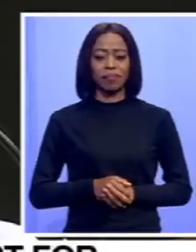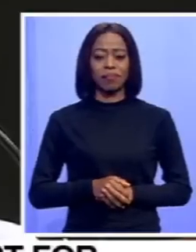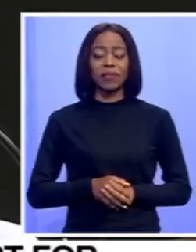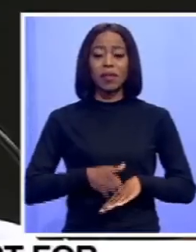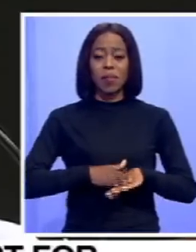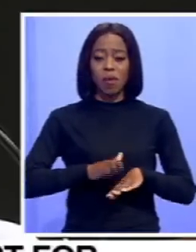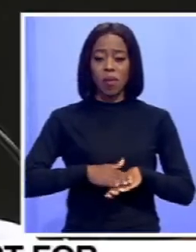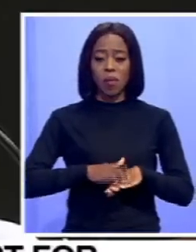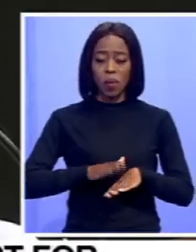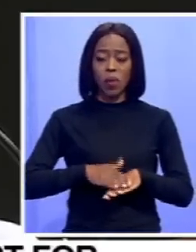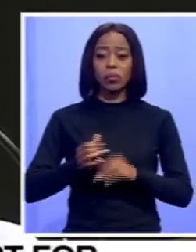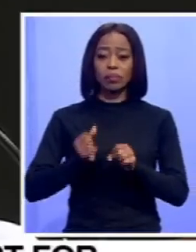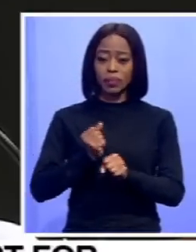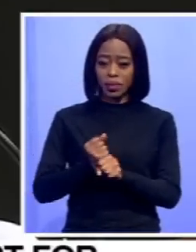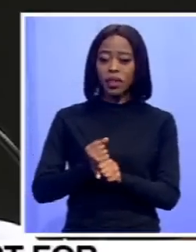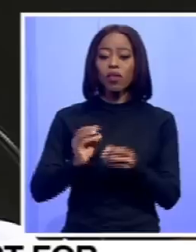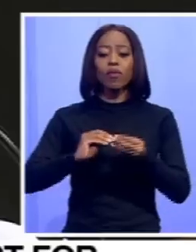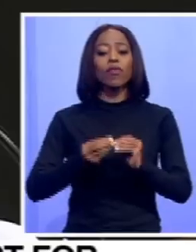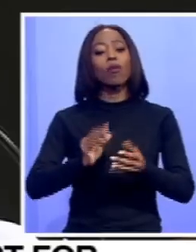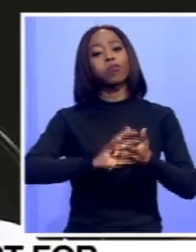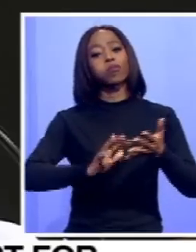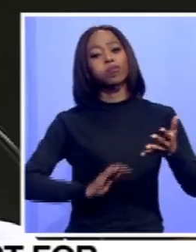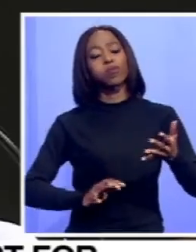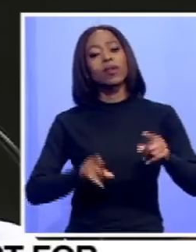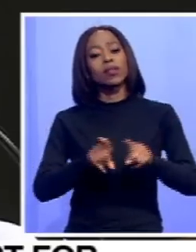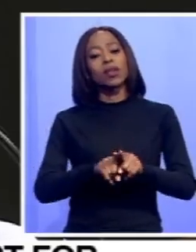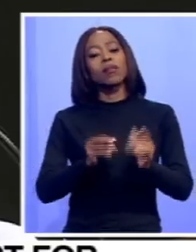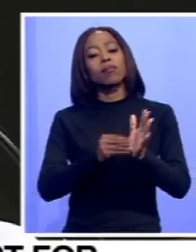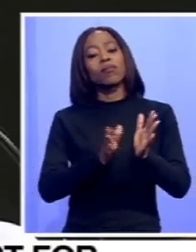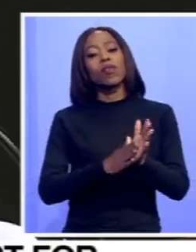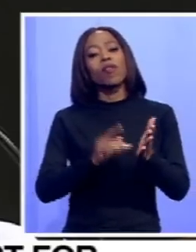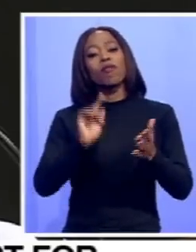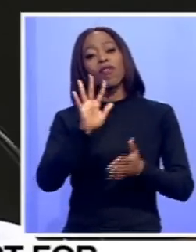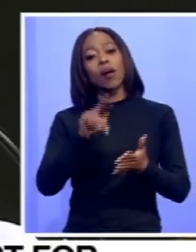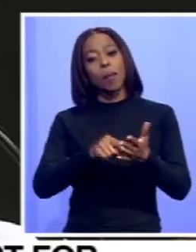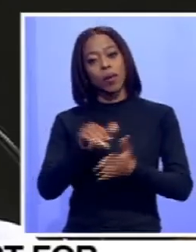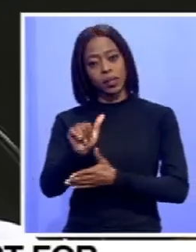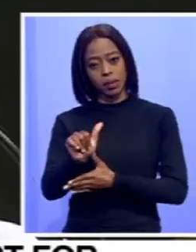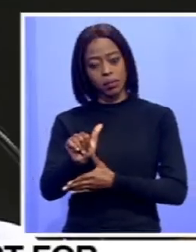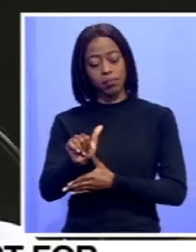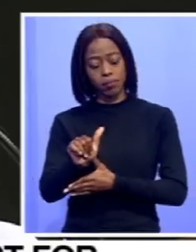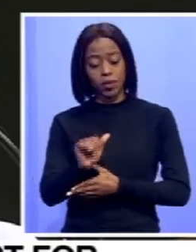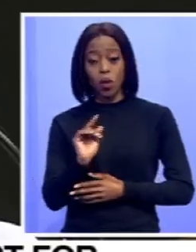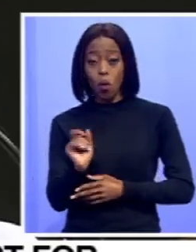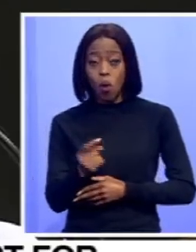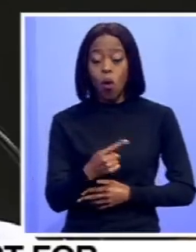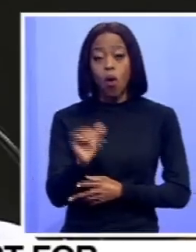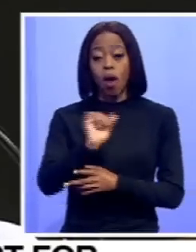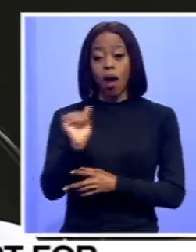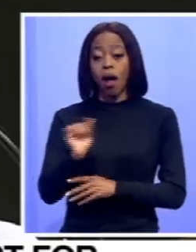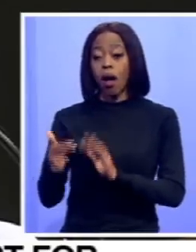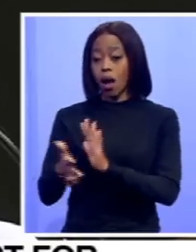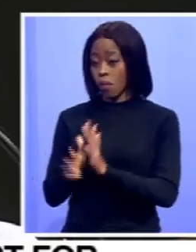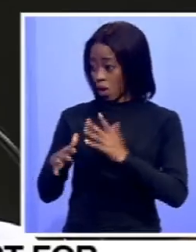Further, having had a year to correct his statement, he further stated paragraph 5.6. I recall that all vehicles without the said permits were to